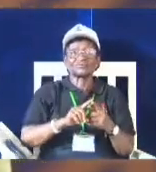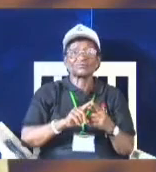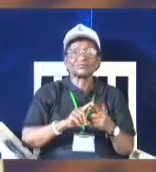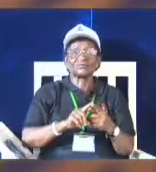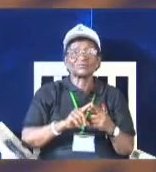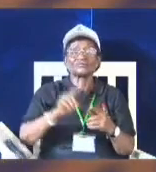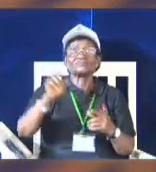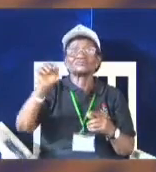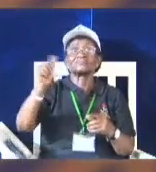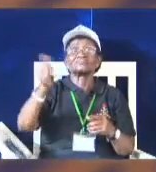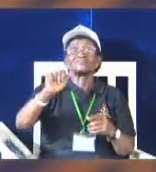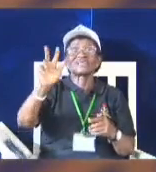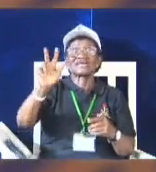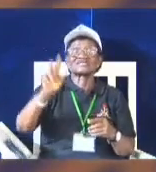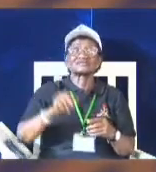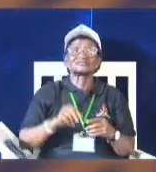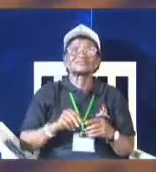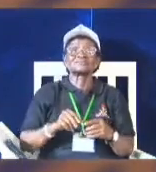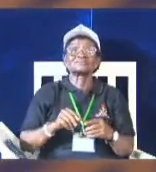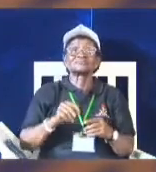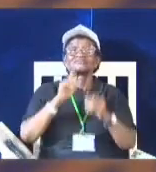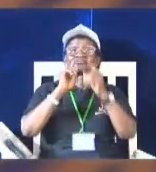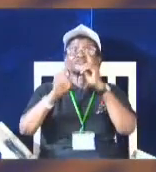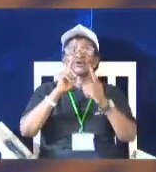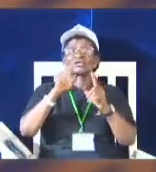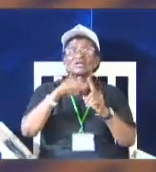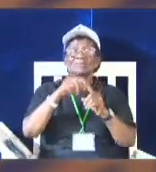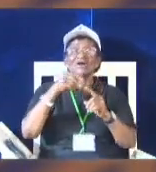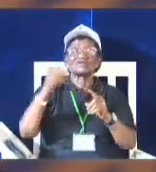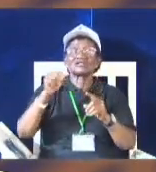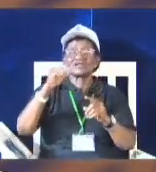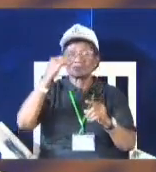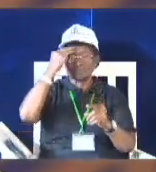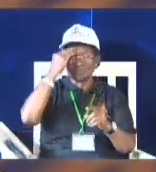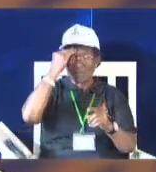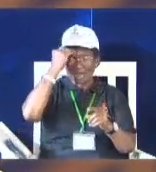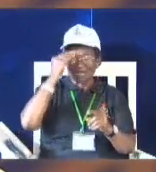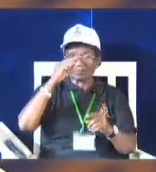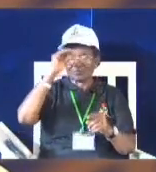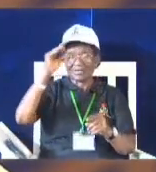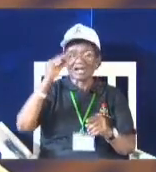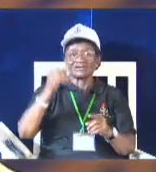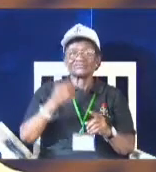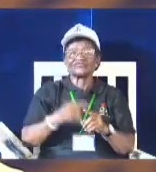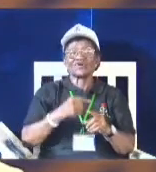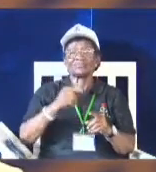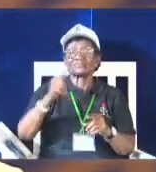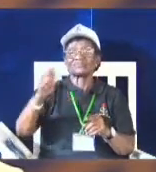2 to 13, talking about the madman of Gadara.